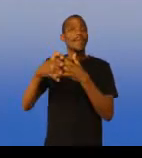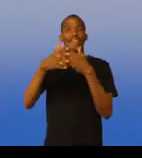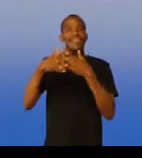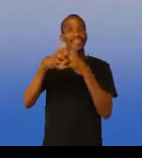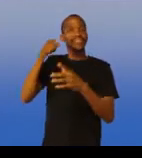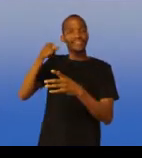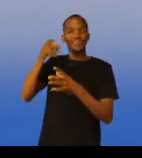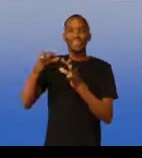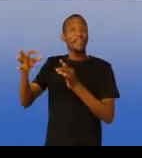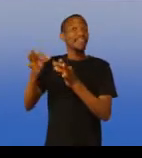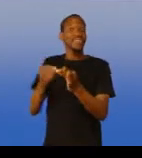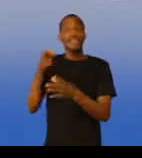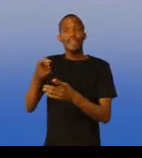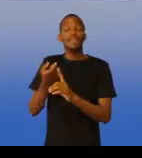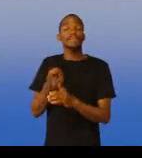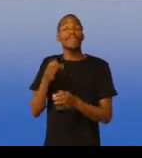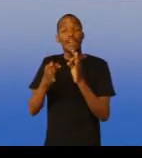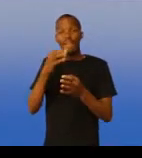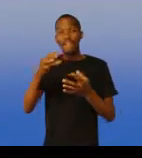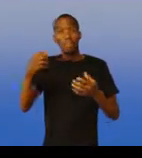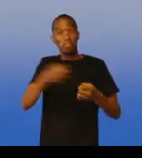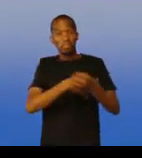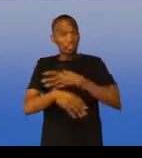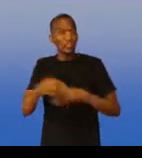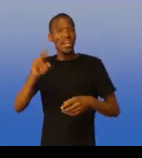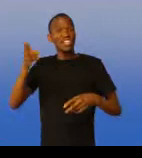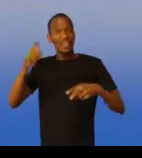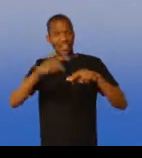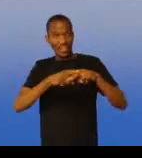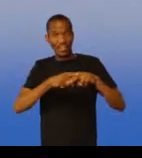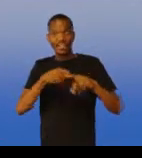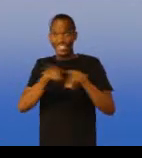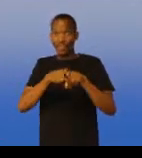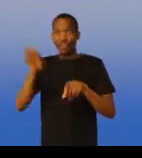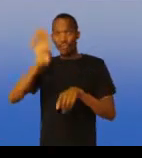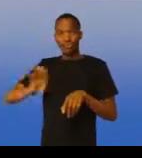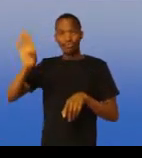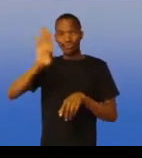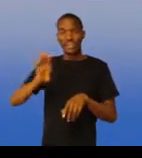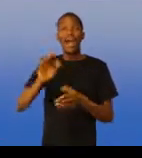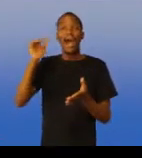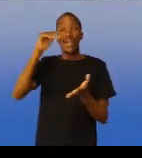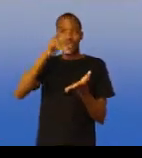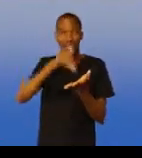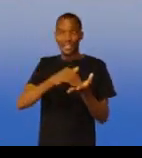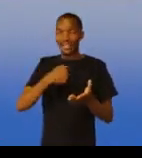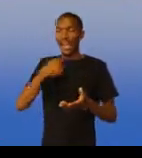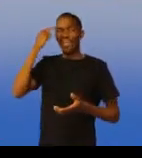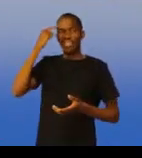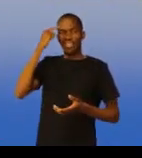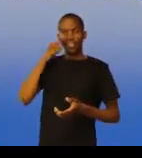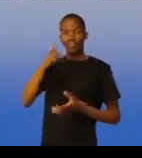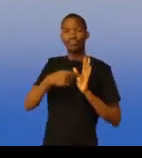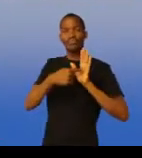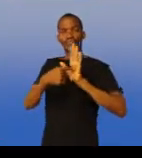countries that have been affected by HIV, like Botswana. And I think it really